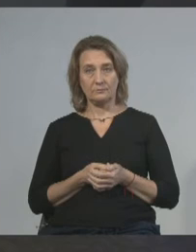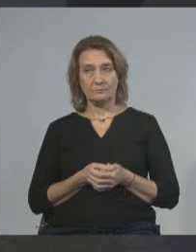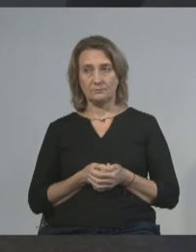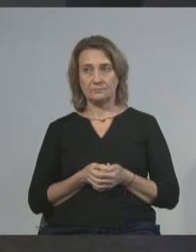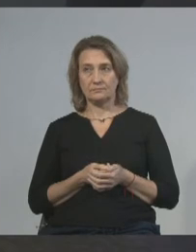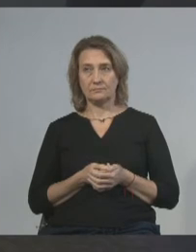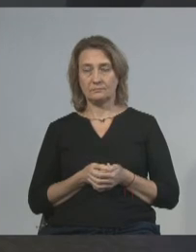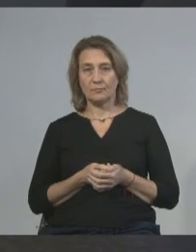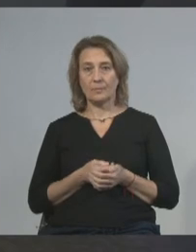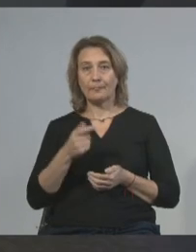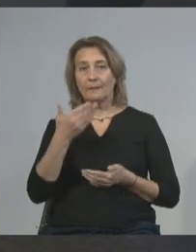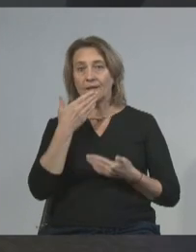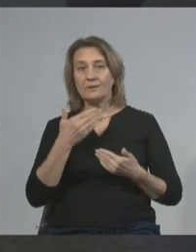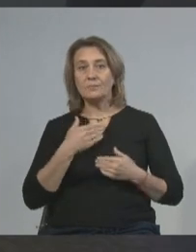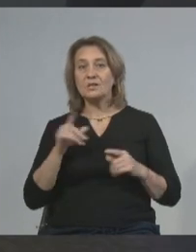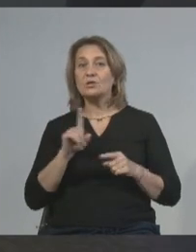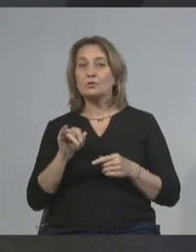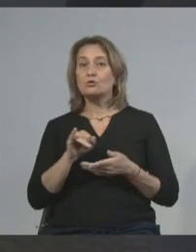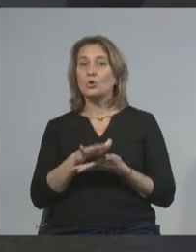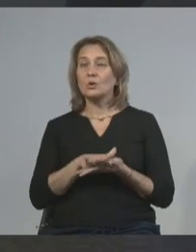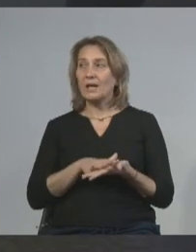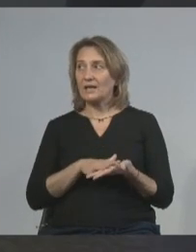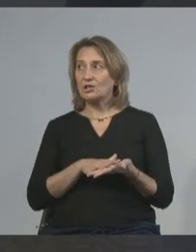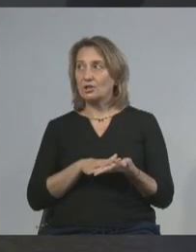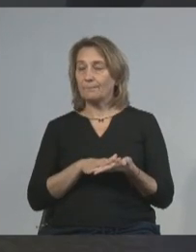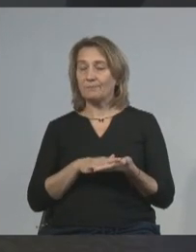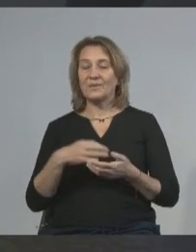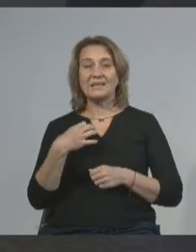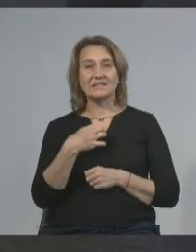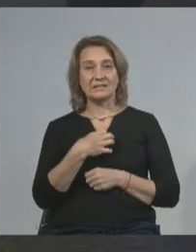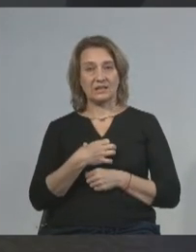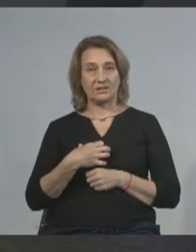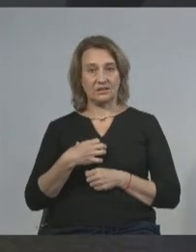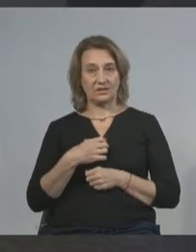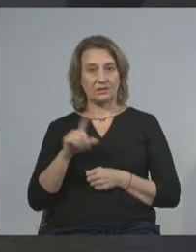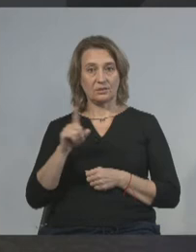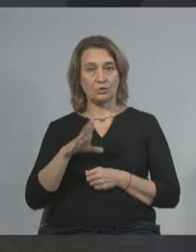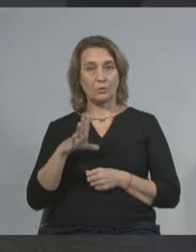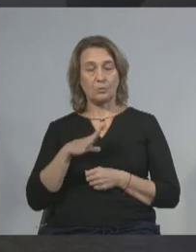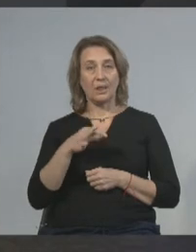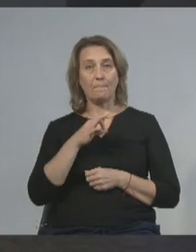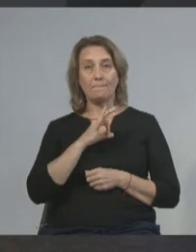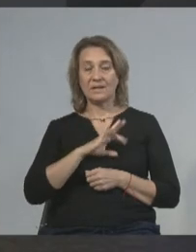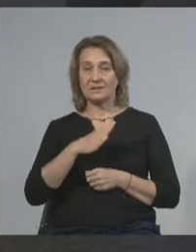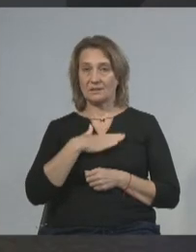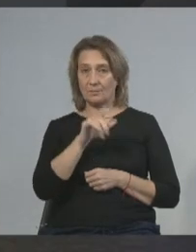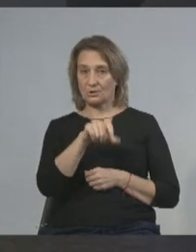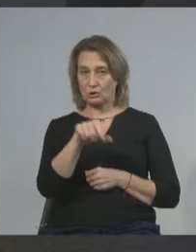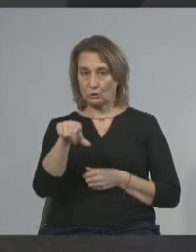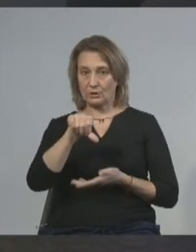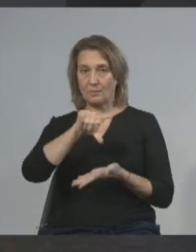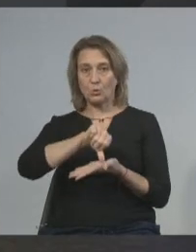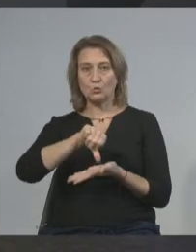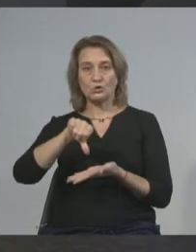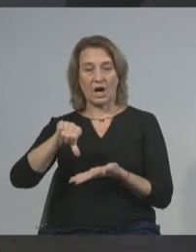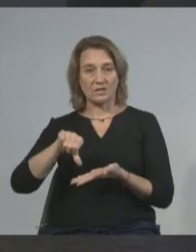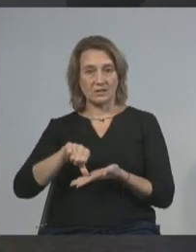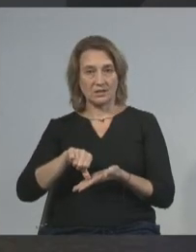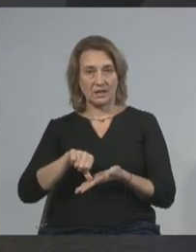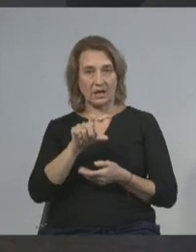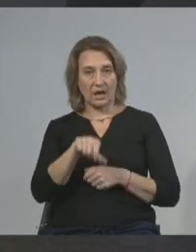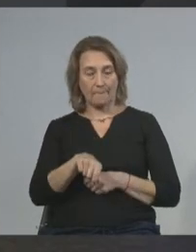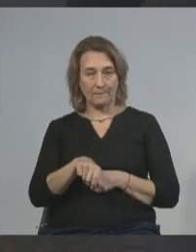i would like to add go ahead you said what's next strategically speaking that would be useful for our audience for our